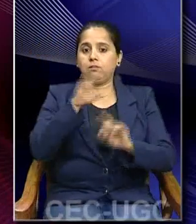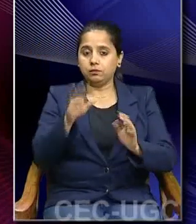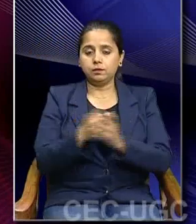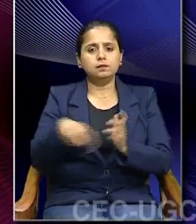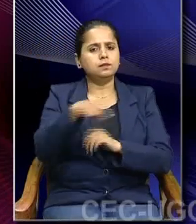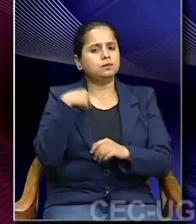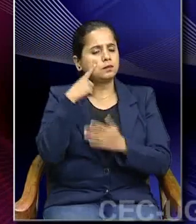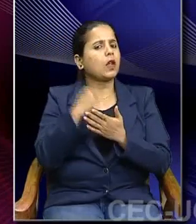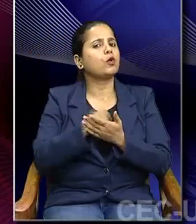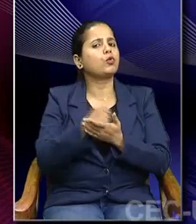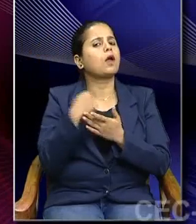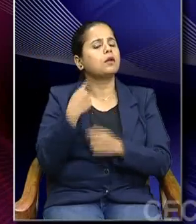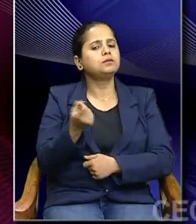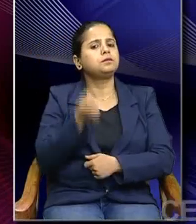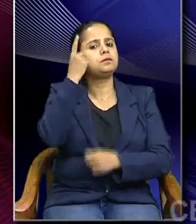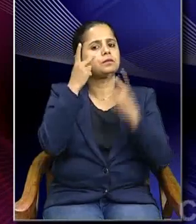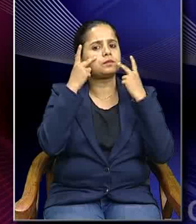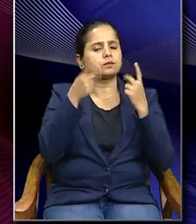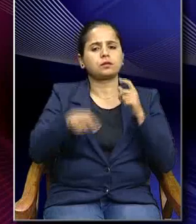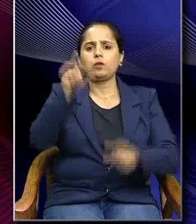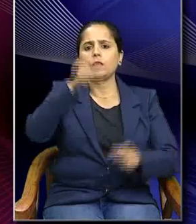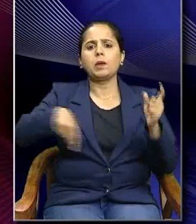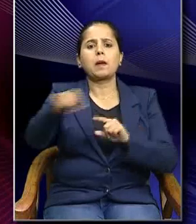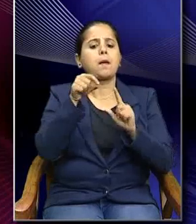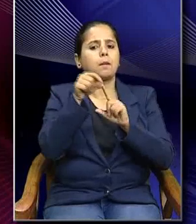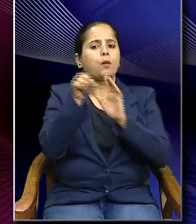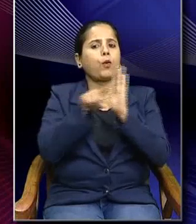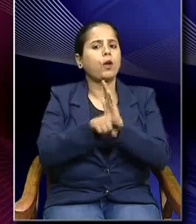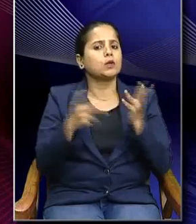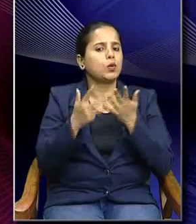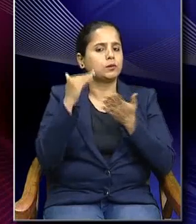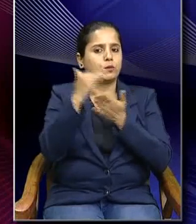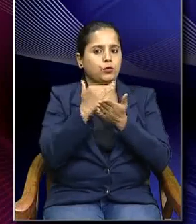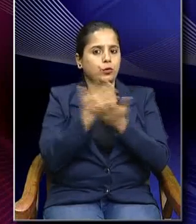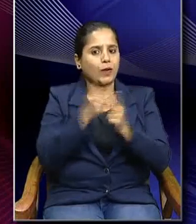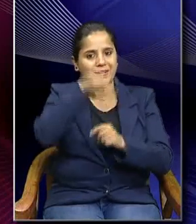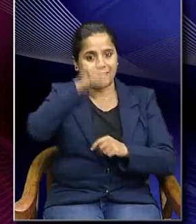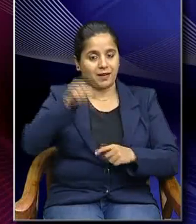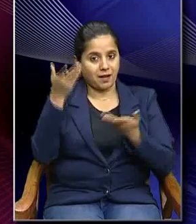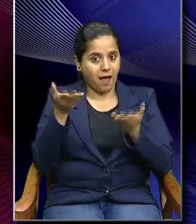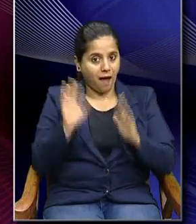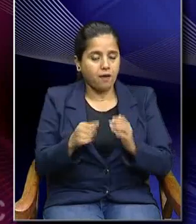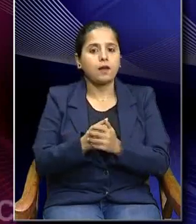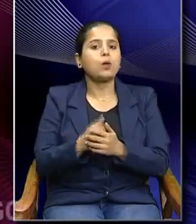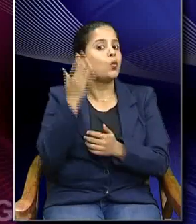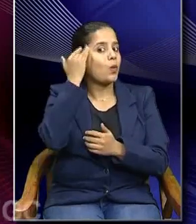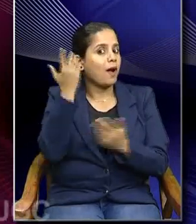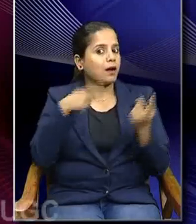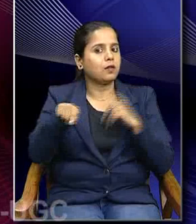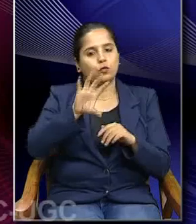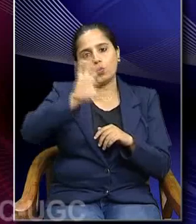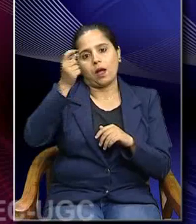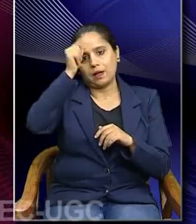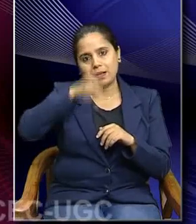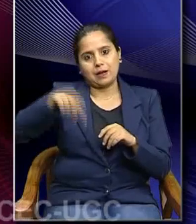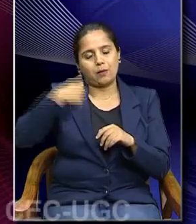let us try to understand what are the population policies and programs in India, because it is a country in which